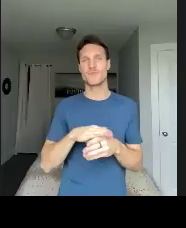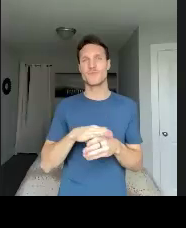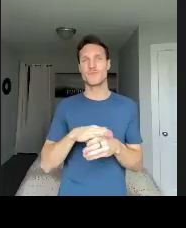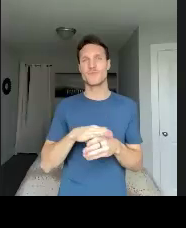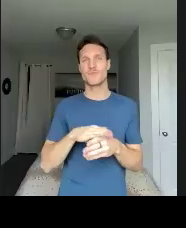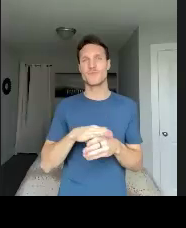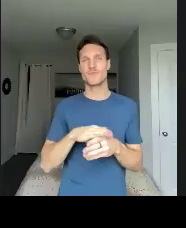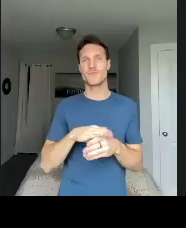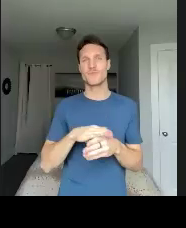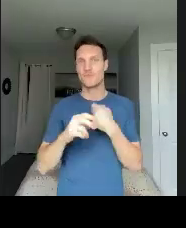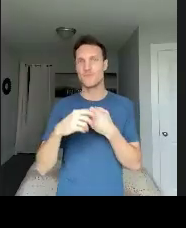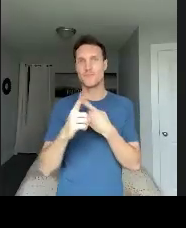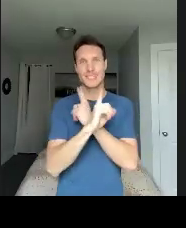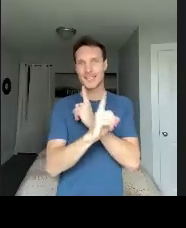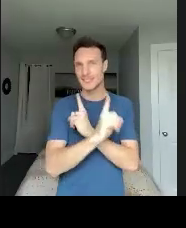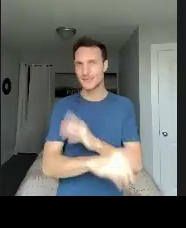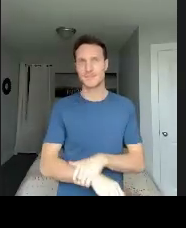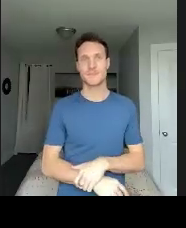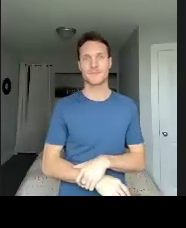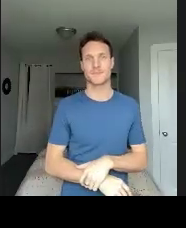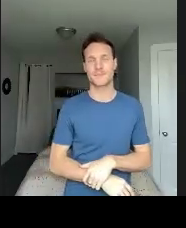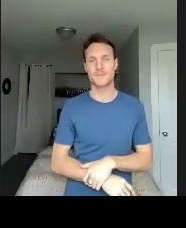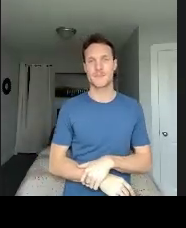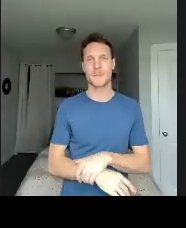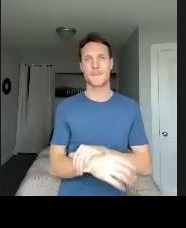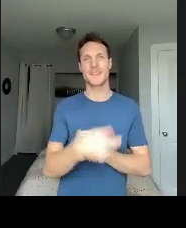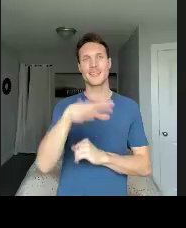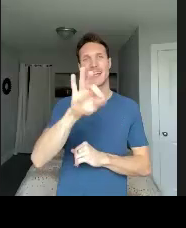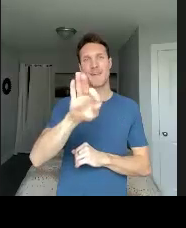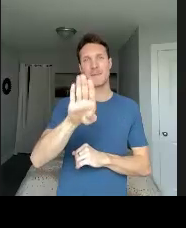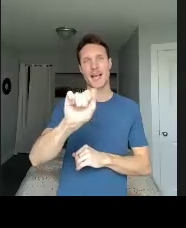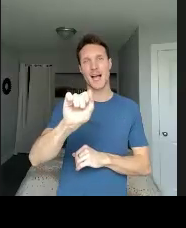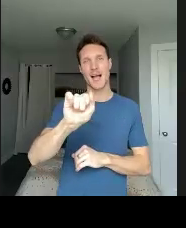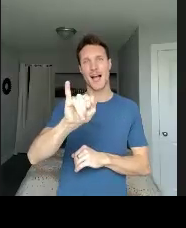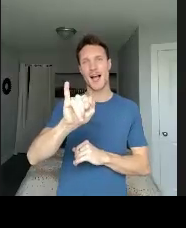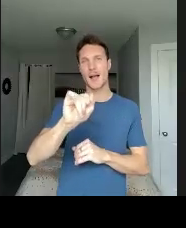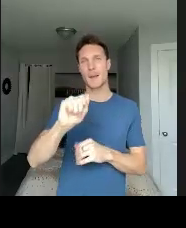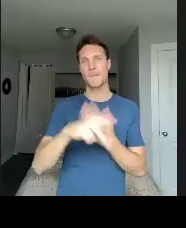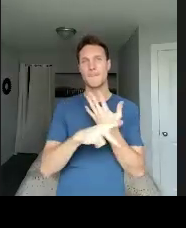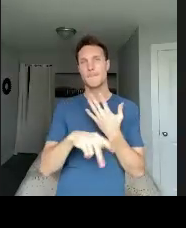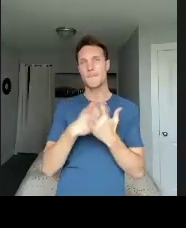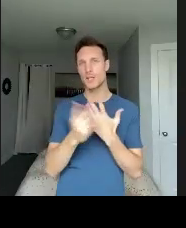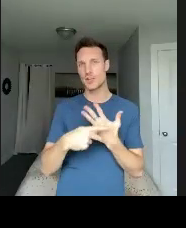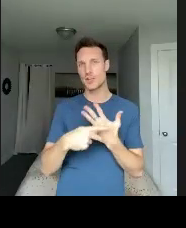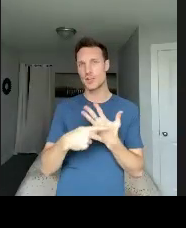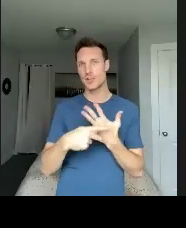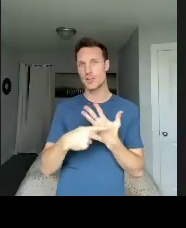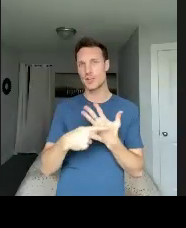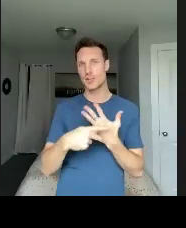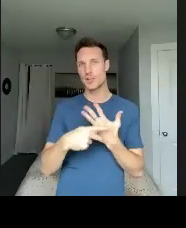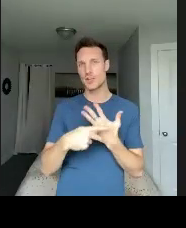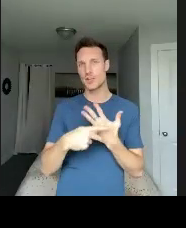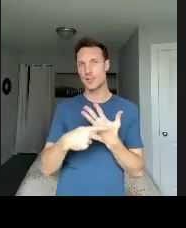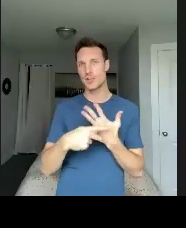the MFEI projects will probably continue to distribute through the listserv until that website gets put into place by July